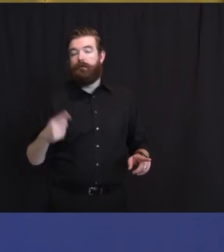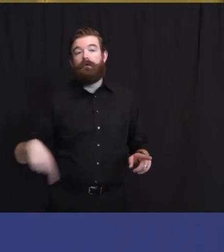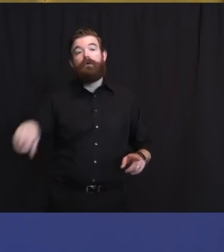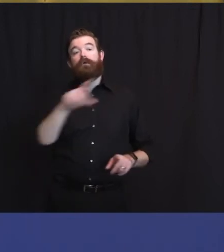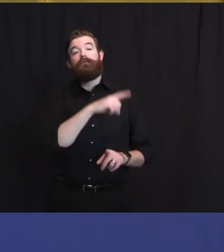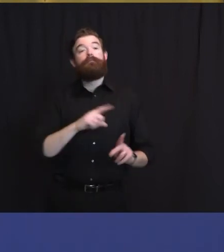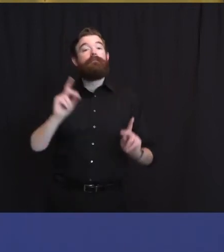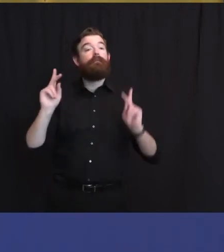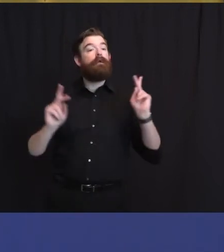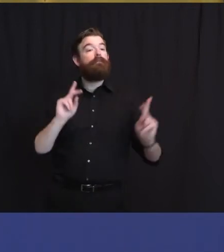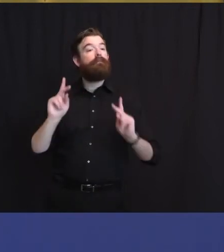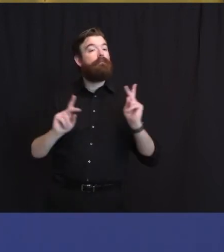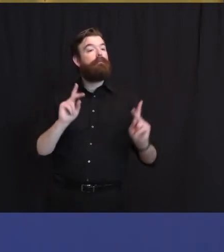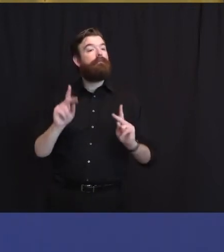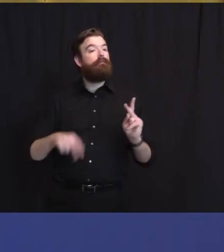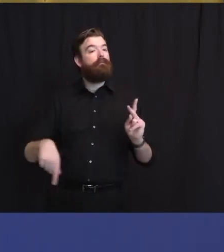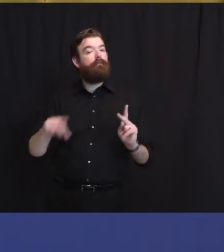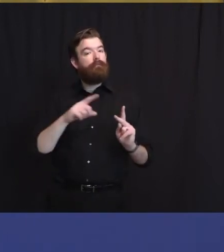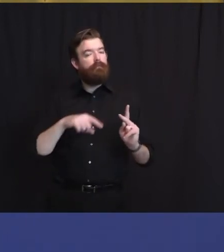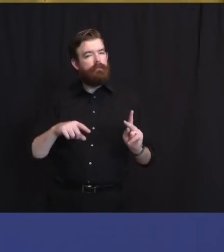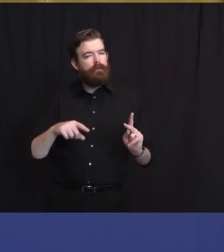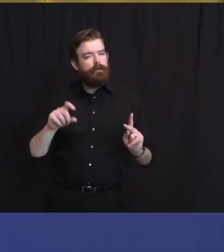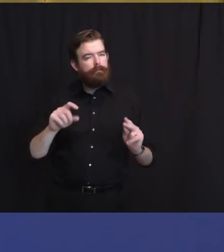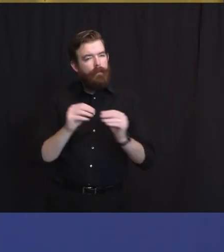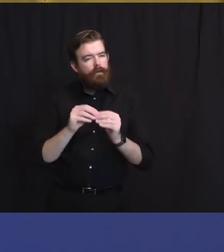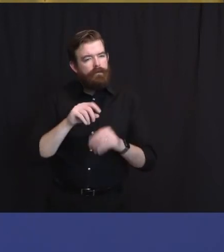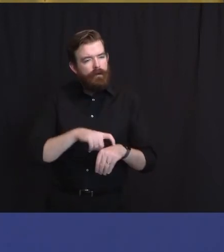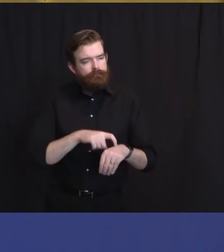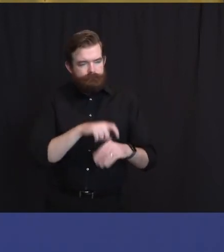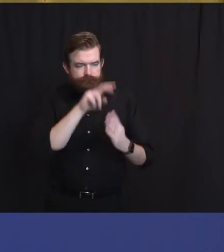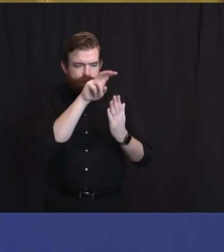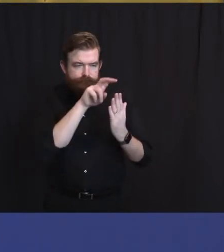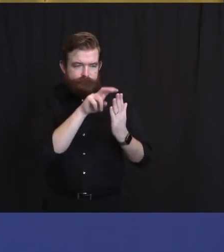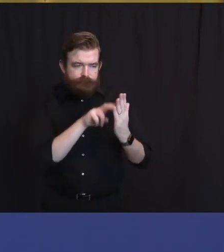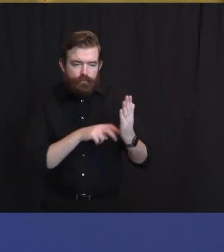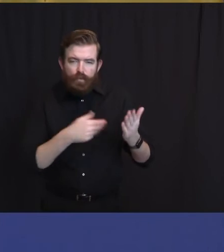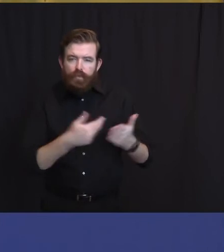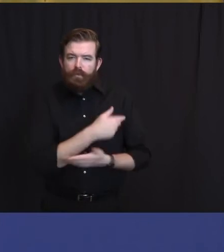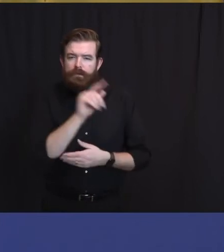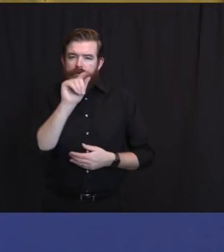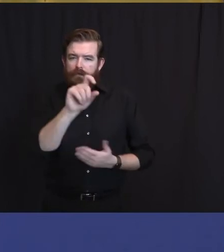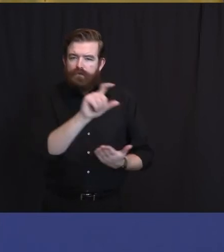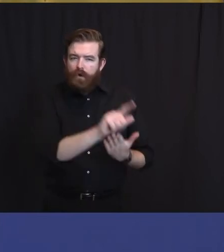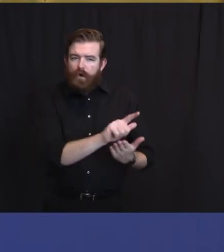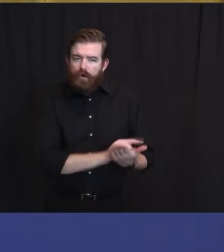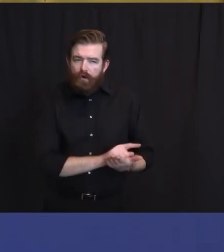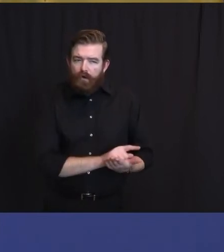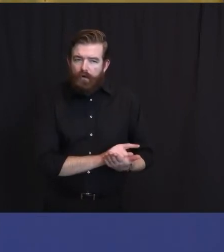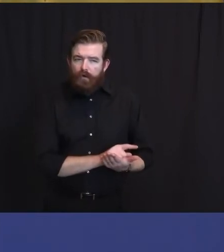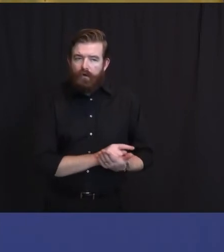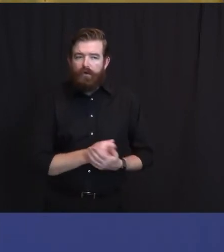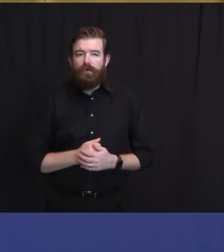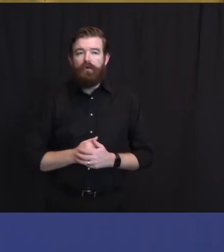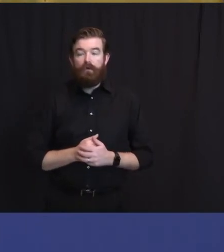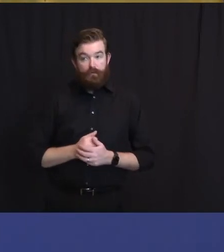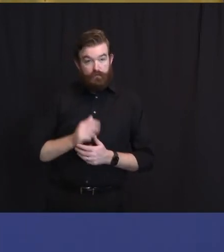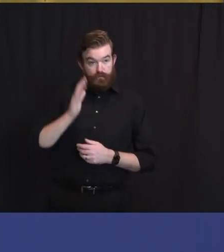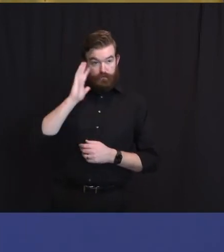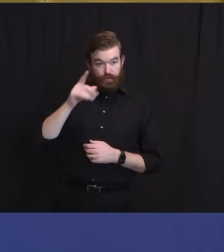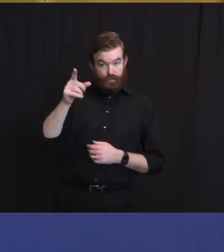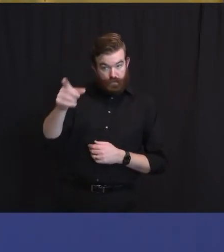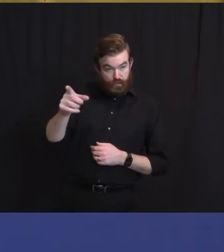it? And more on topic, next year, will you be doing a post-mortem of how your administration handled the pandemic, and what would